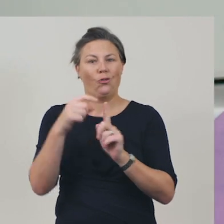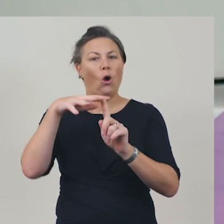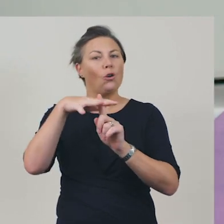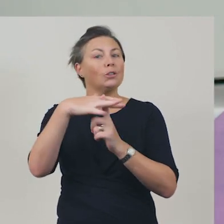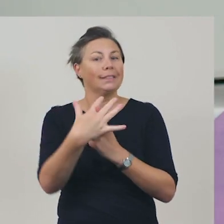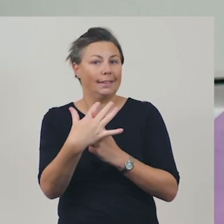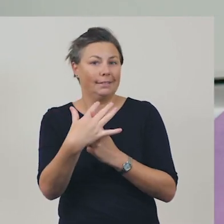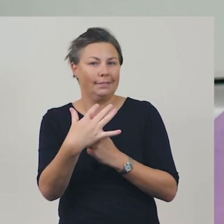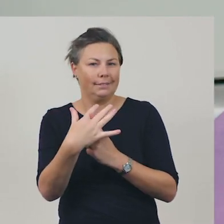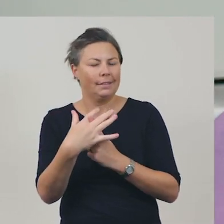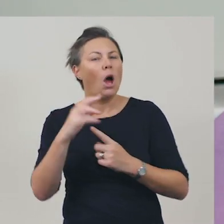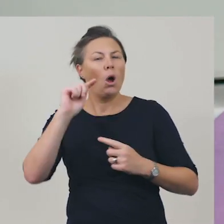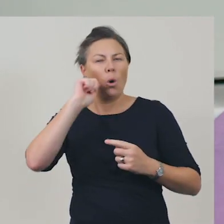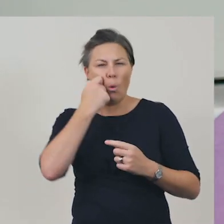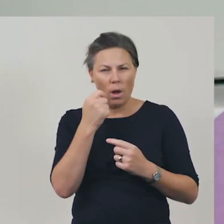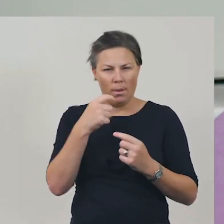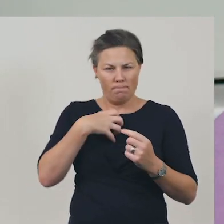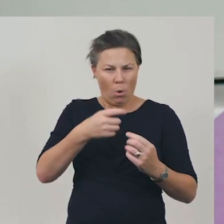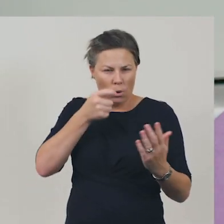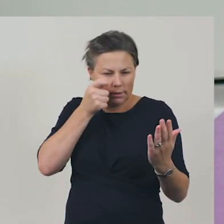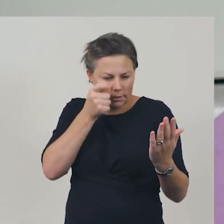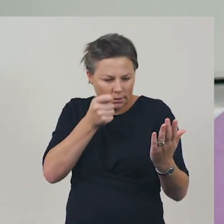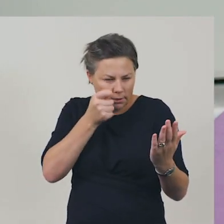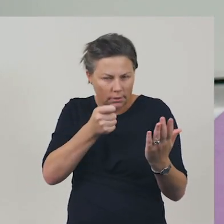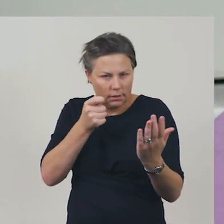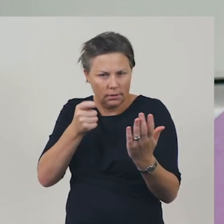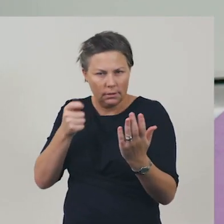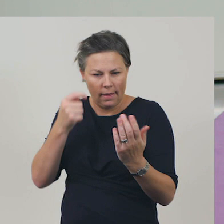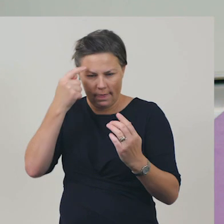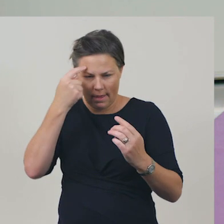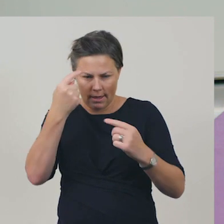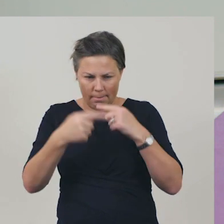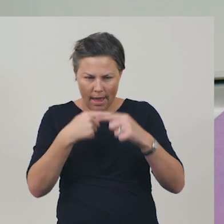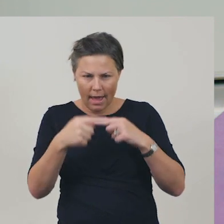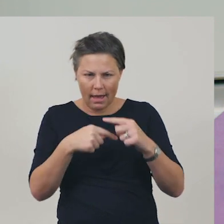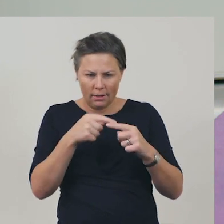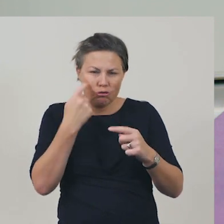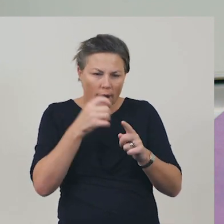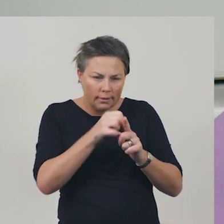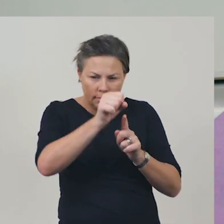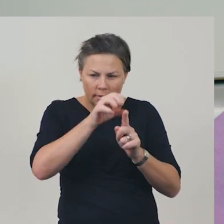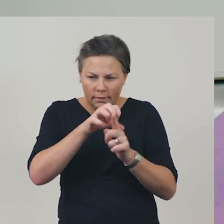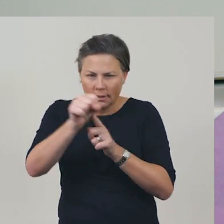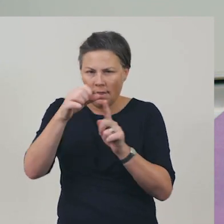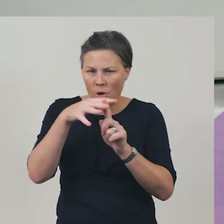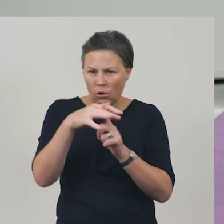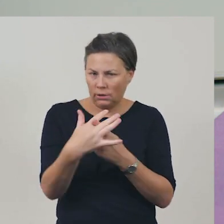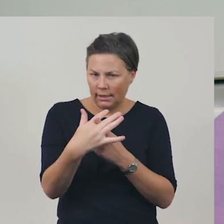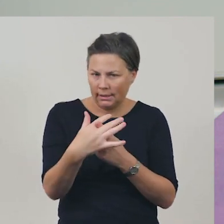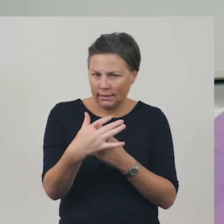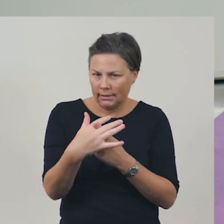the text and consider each of these contexts in turn. Which context should we choose to consider first?